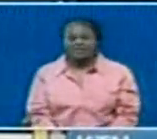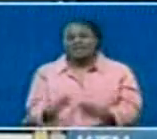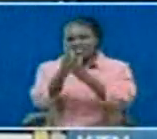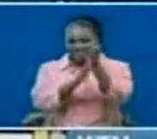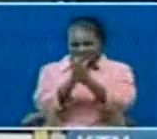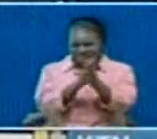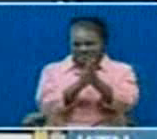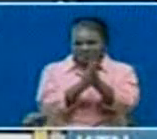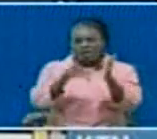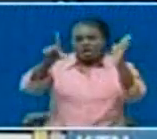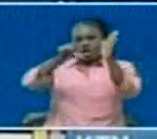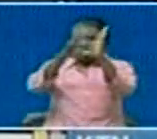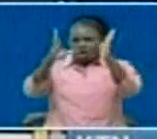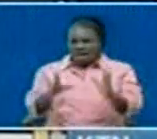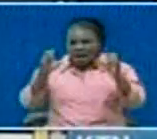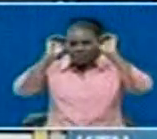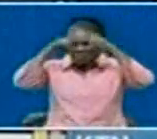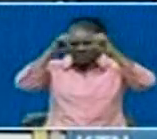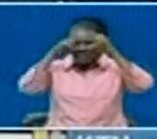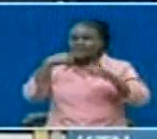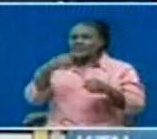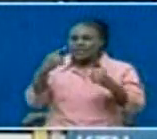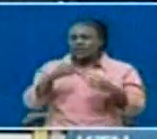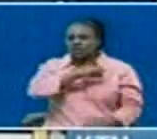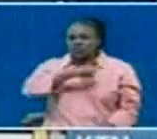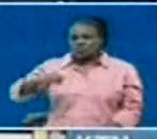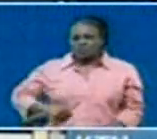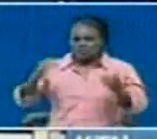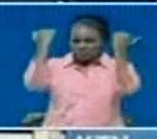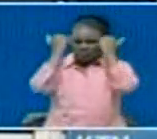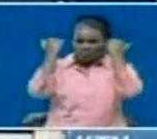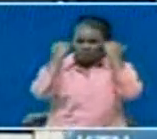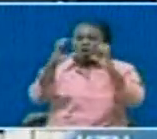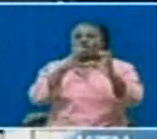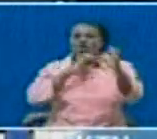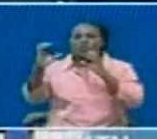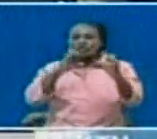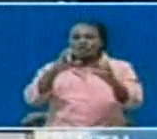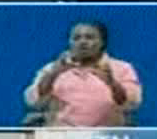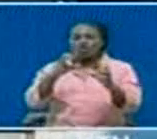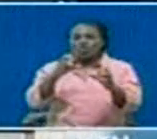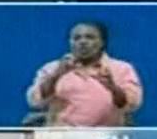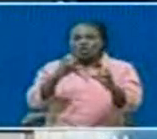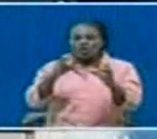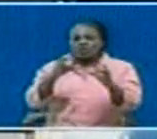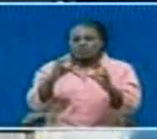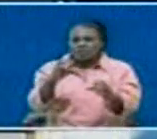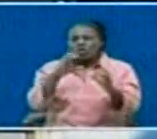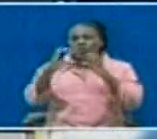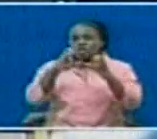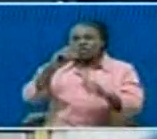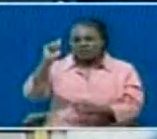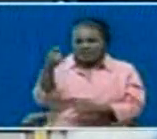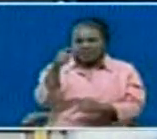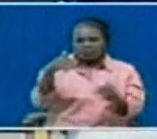Interesting. Lawyer Paul Mwite today told the Supreme Court judges that the Communication Commission of Kenya, as it was known then, violated